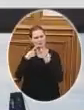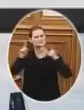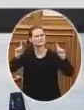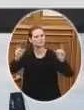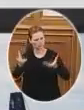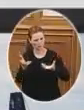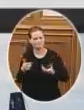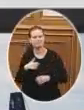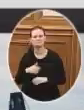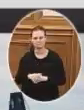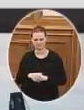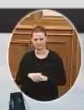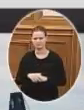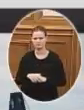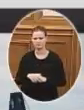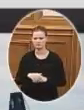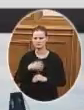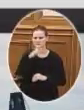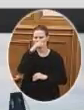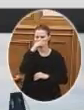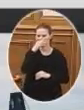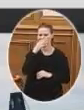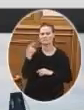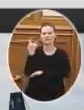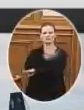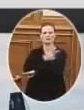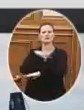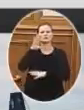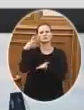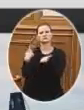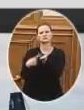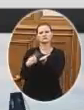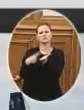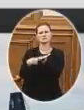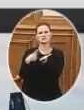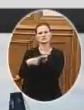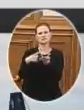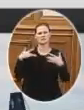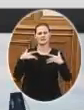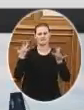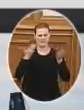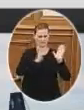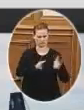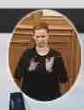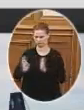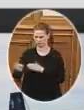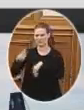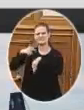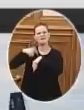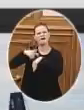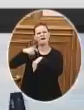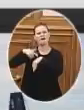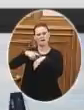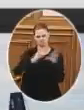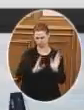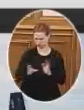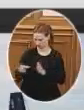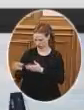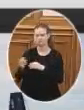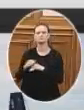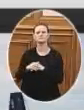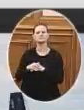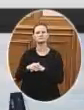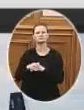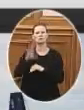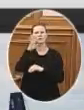So in the overview that I'm going to present today, I'll talk about the event timeline, the schedule of how the event comes to fold, the